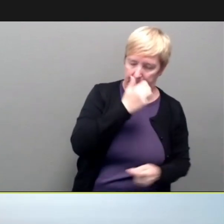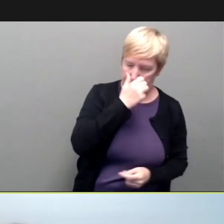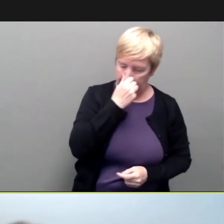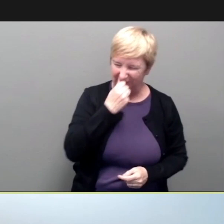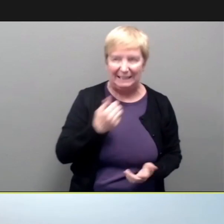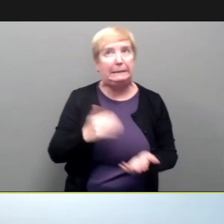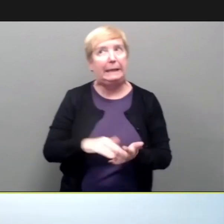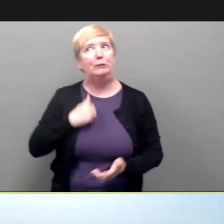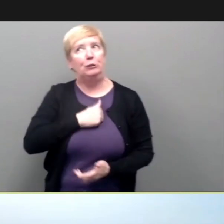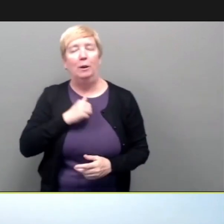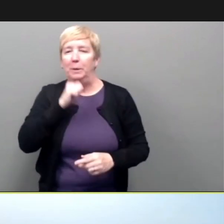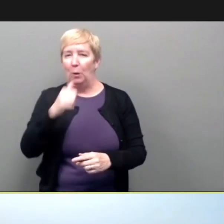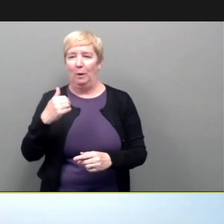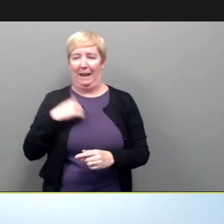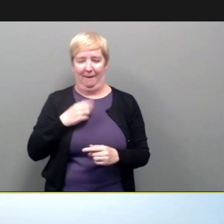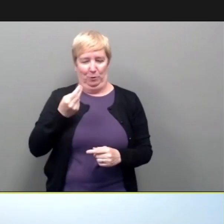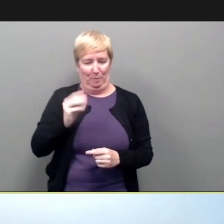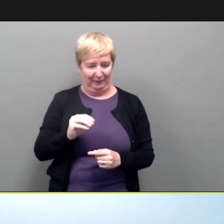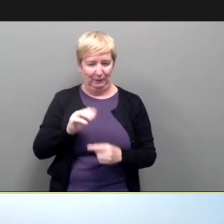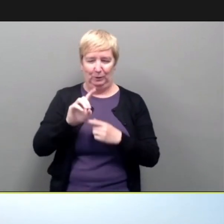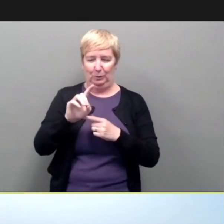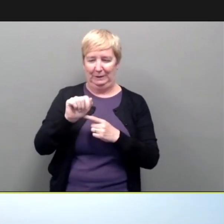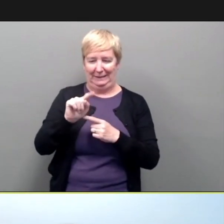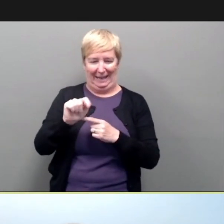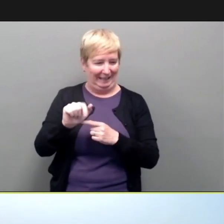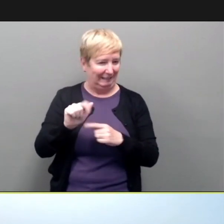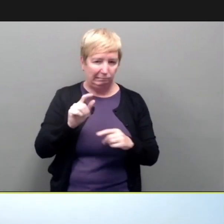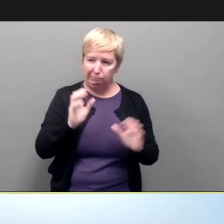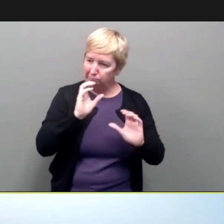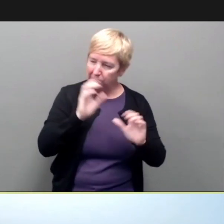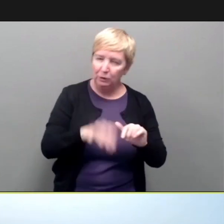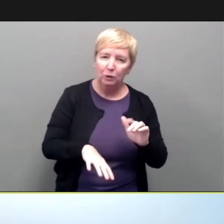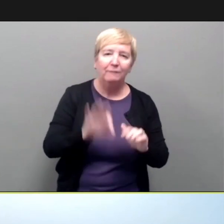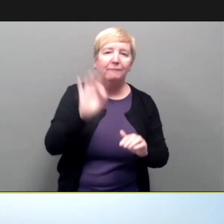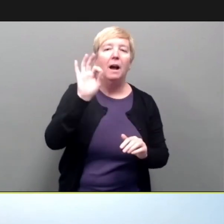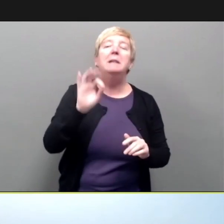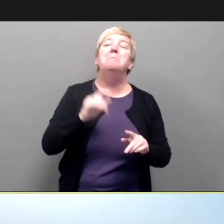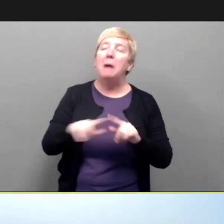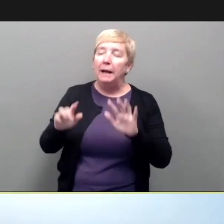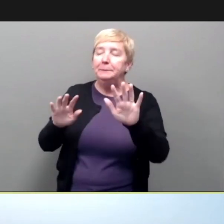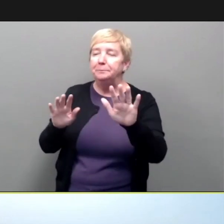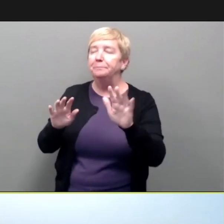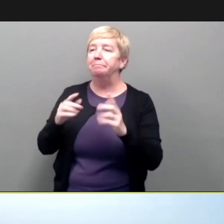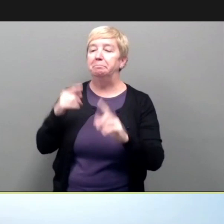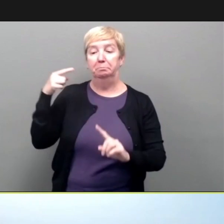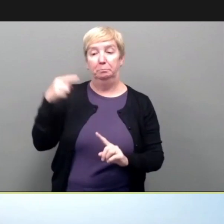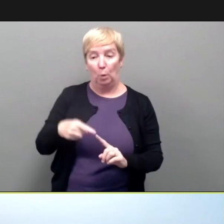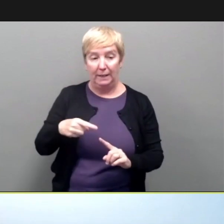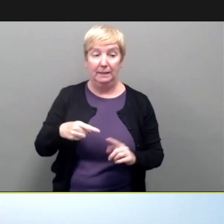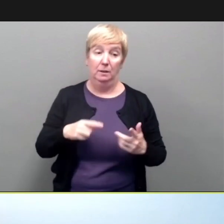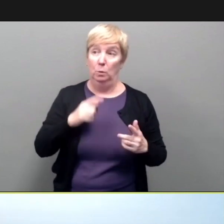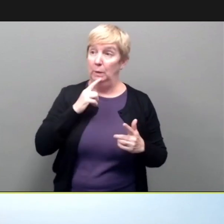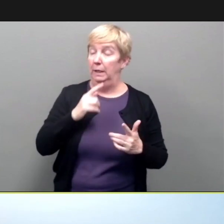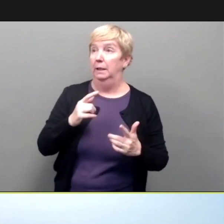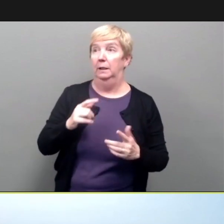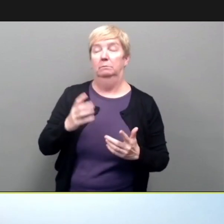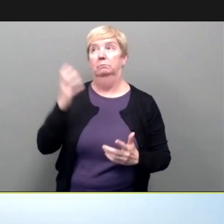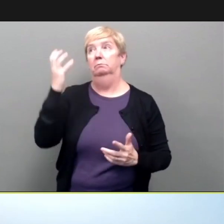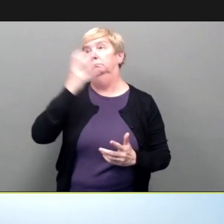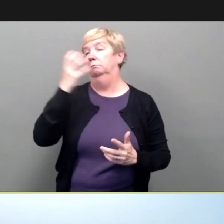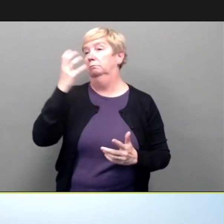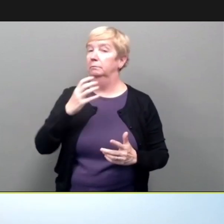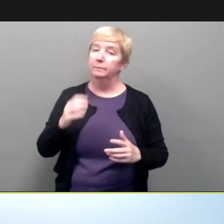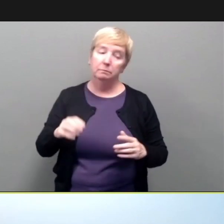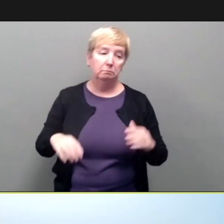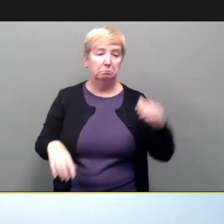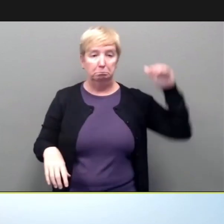apologize that we don't have New Mexico data handy, but I will say you overall, the trends are really remarkable as far as